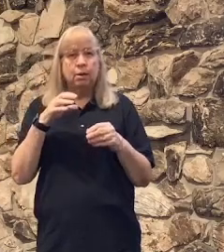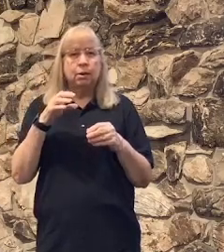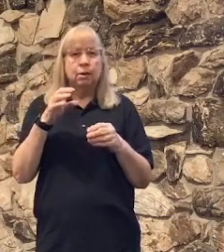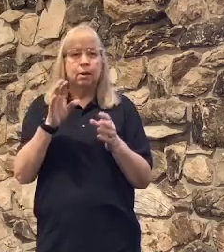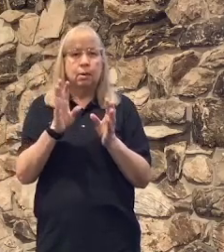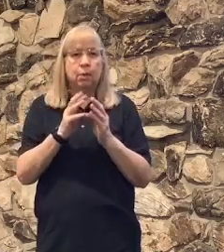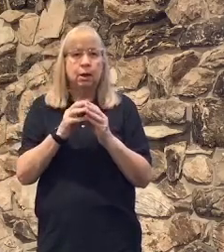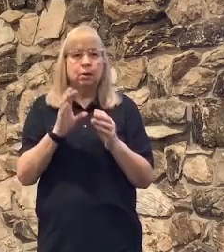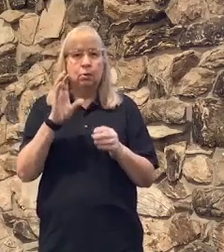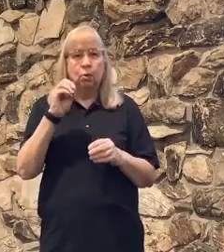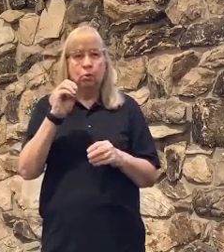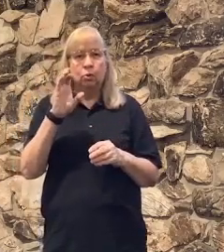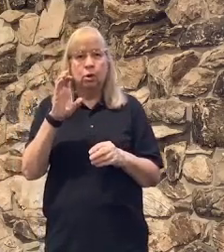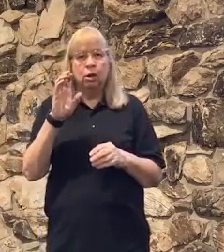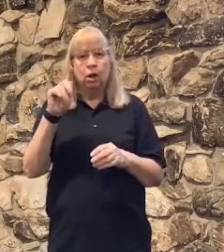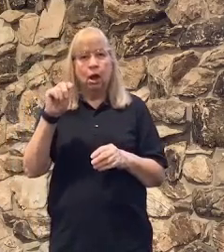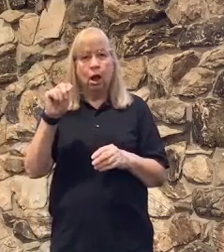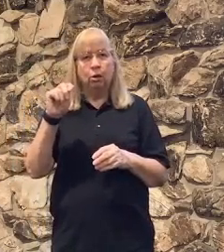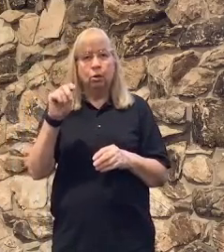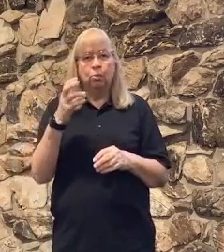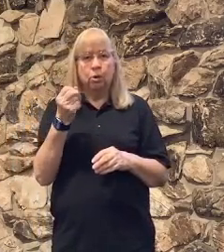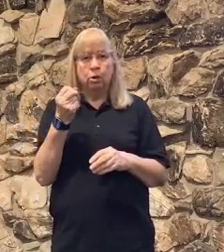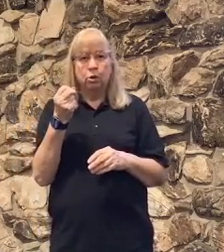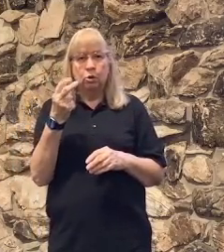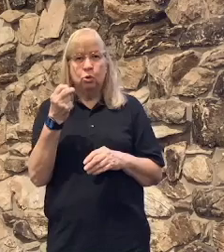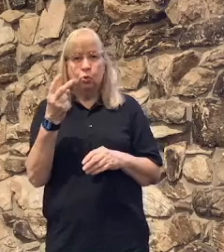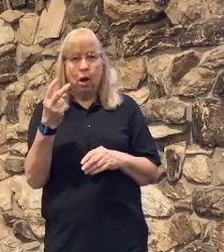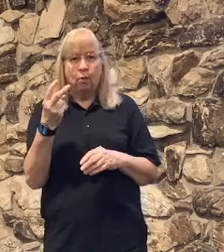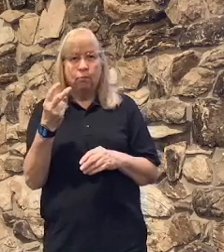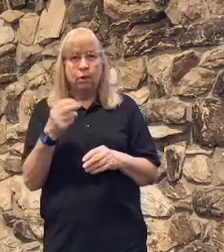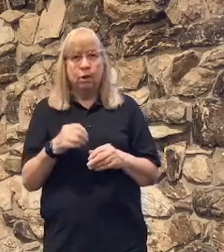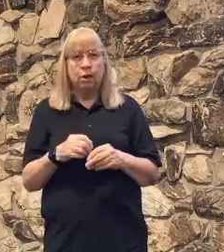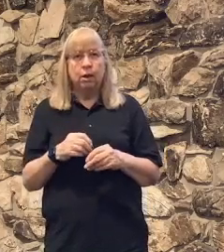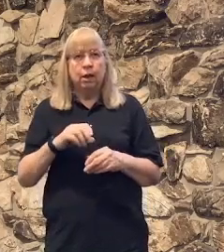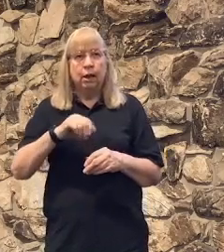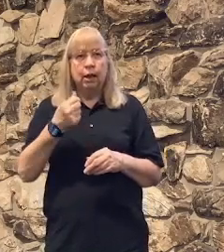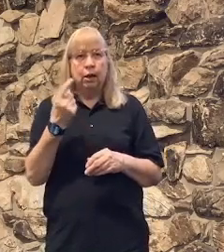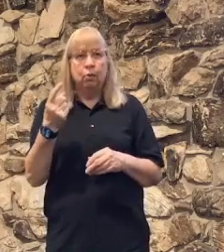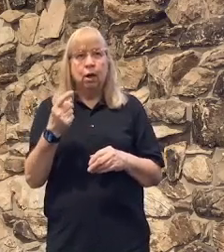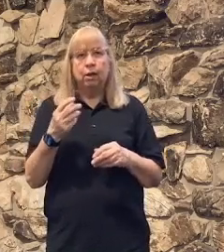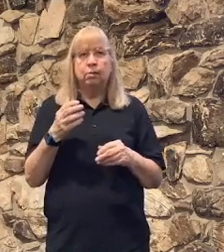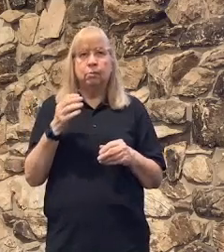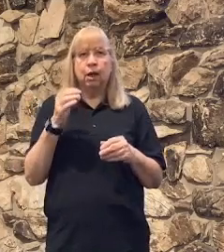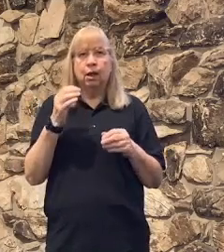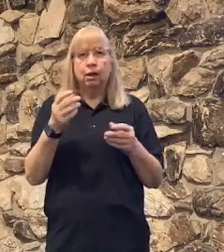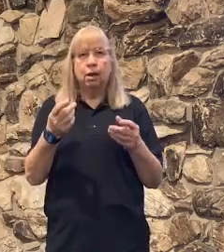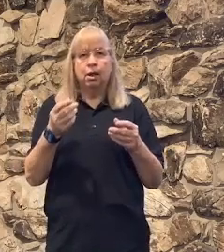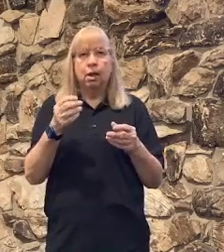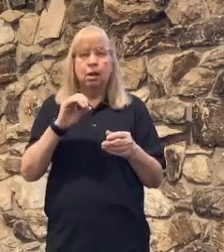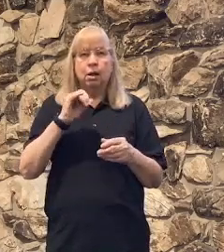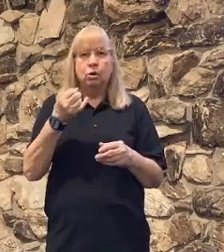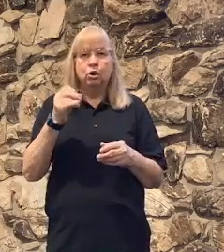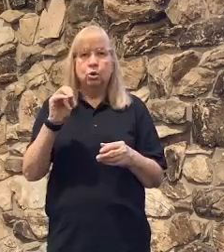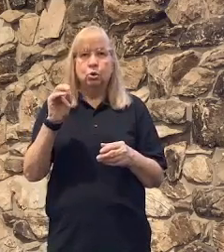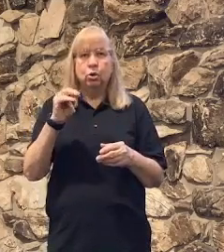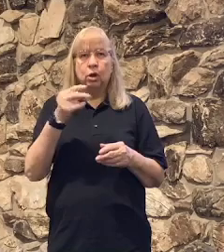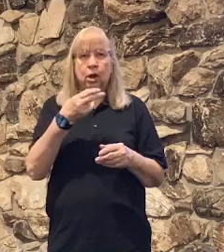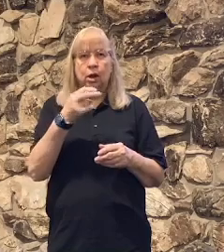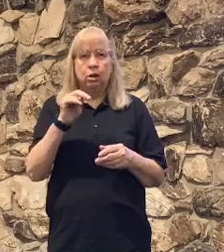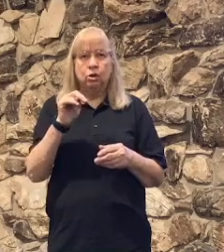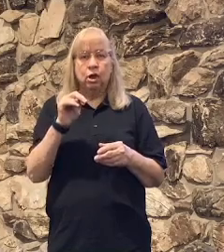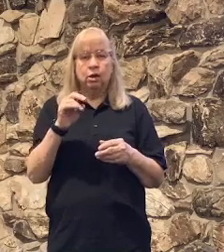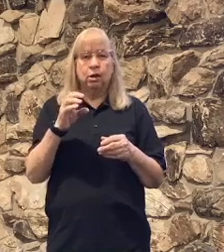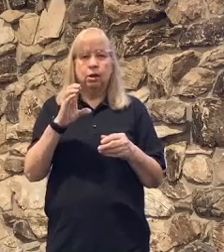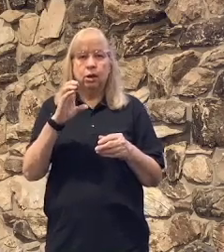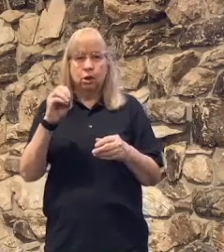October 12th. So anybody that can attend, that would be great. The Johnson County Sheriff will be there as our speaker on